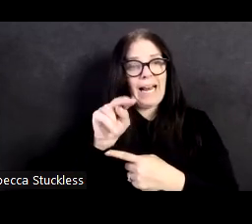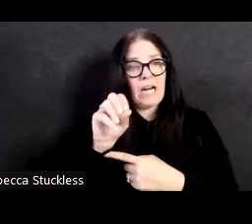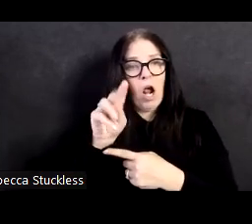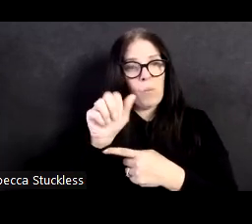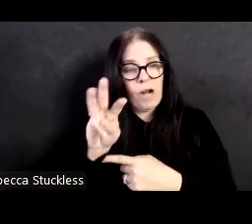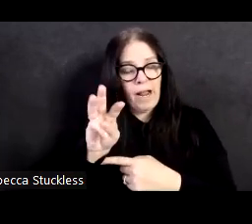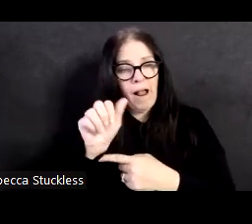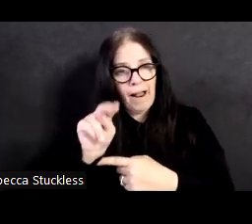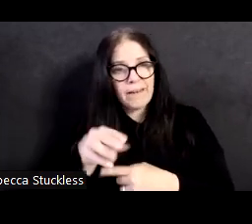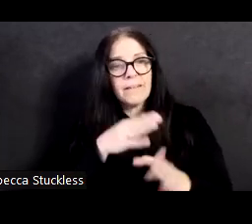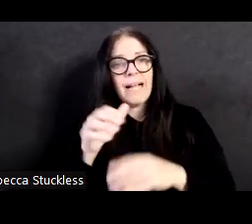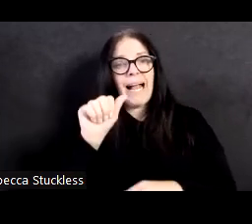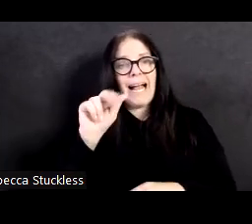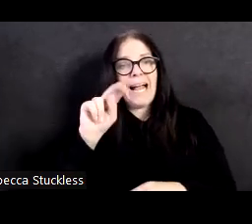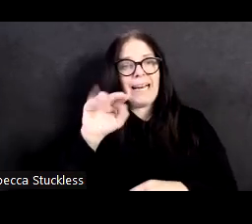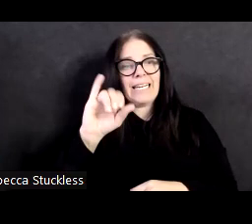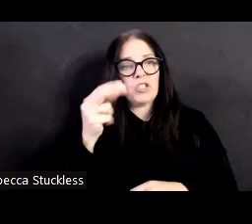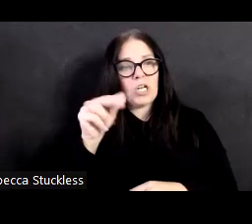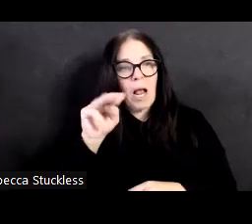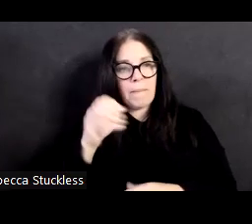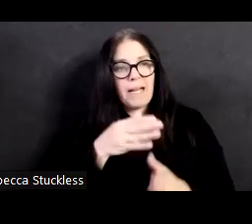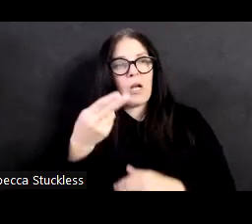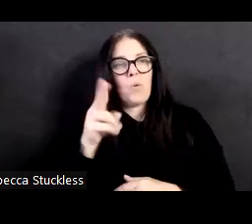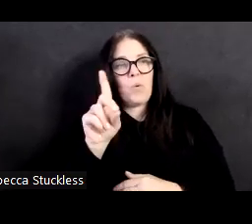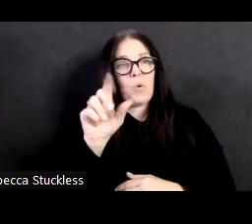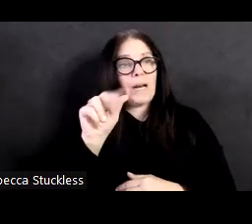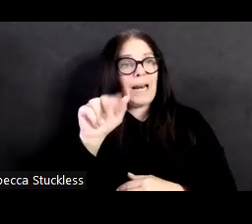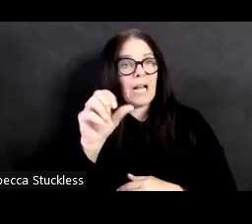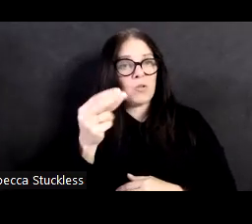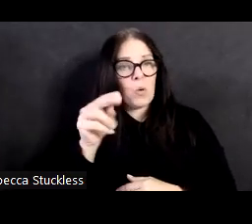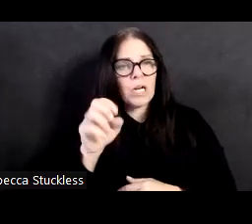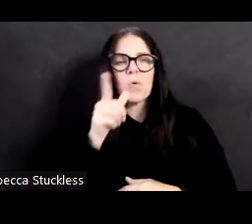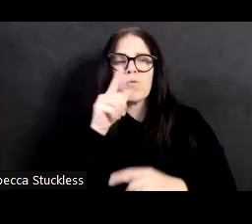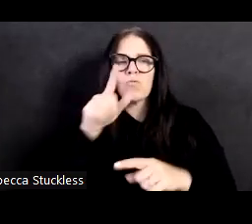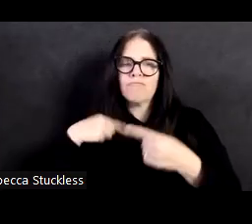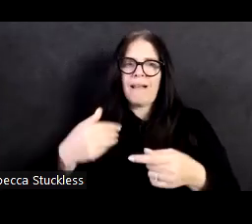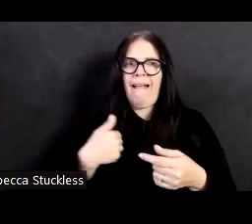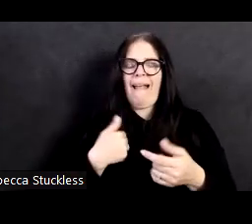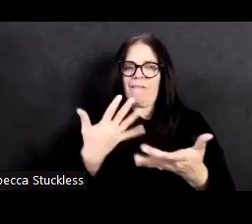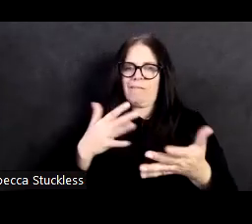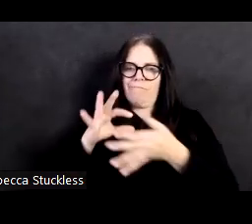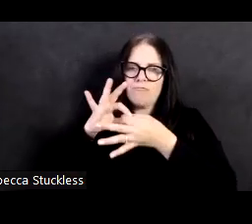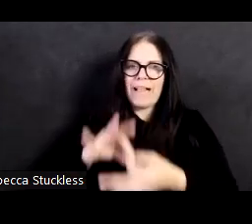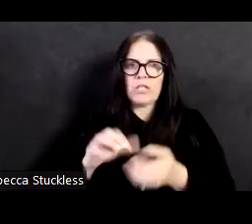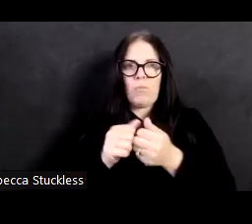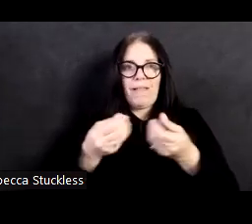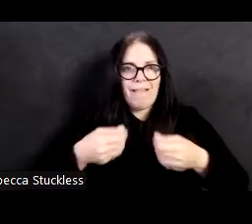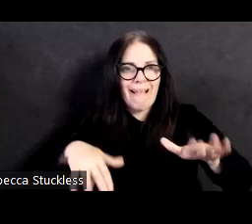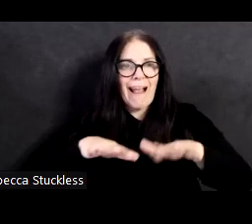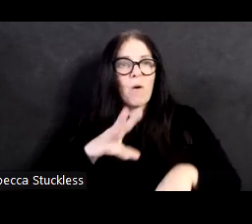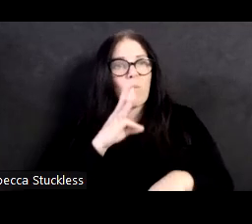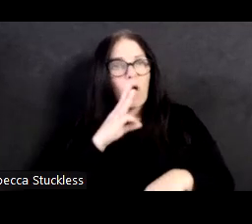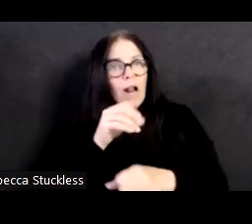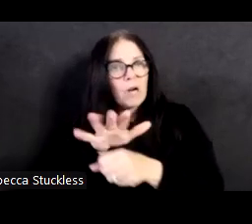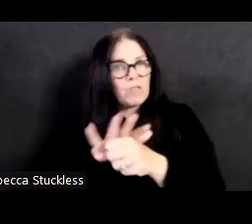Lenape peoples, who have a long-standing relationship with the land, water, and region of southwestern Ontario. To begin this